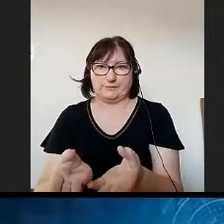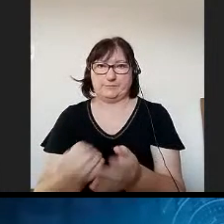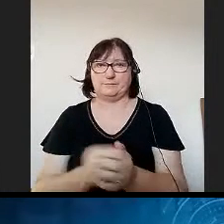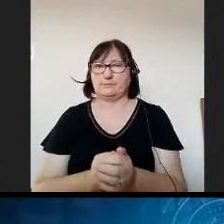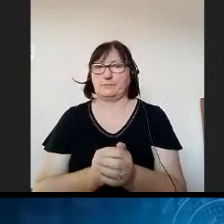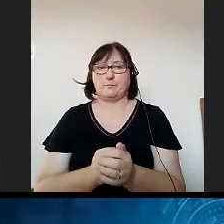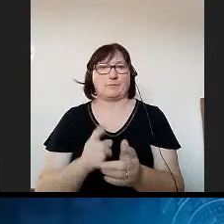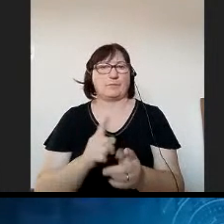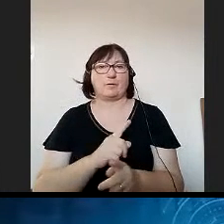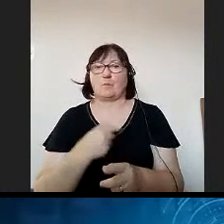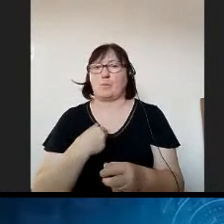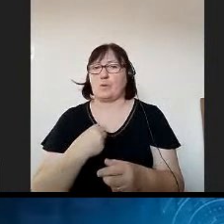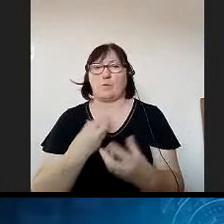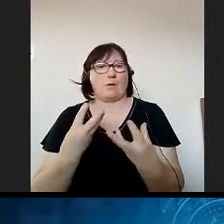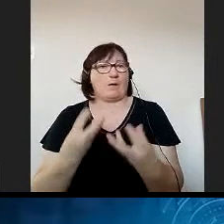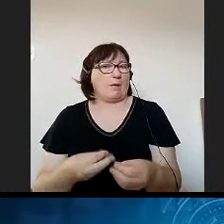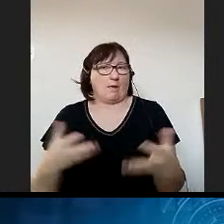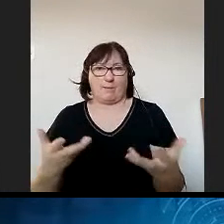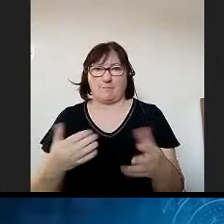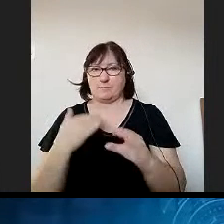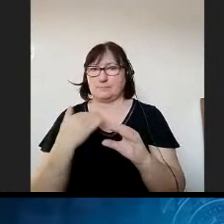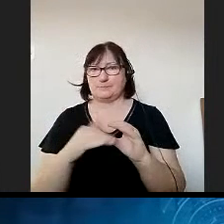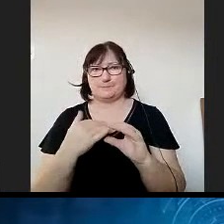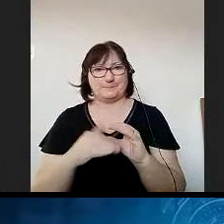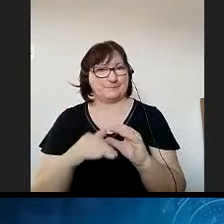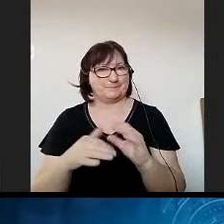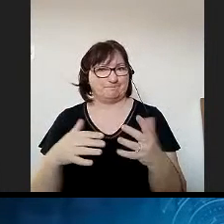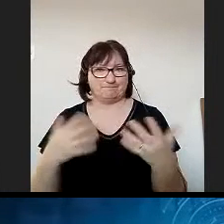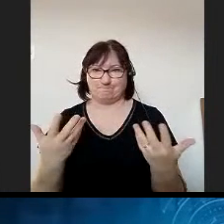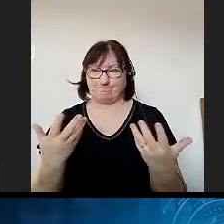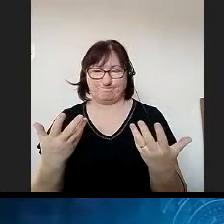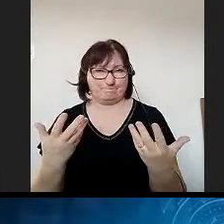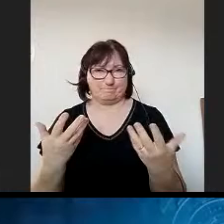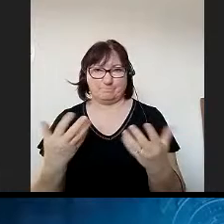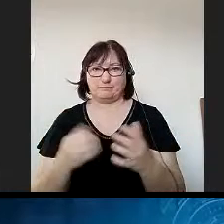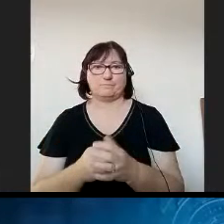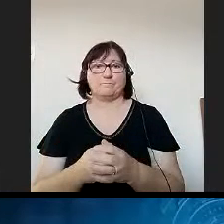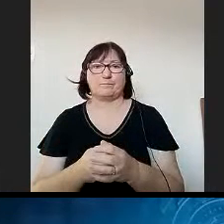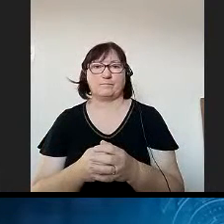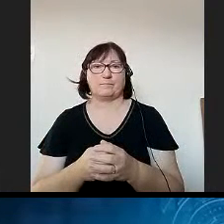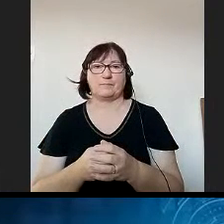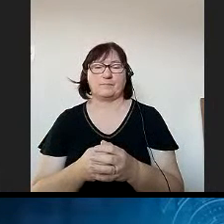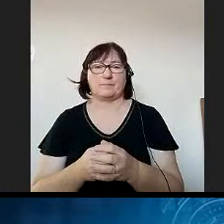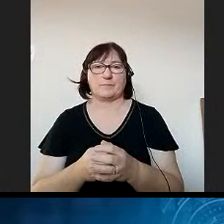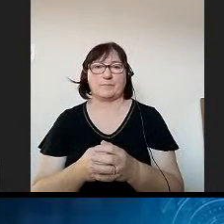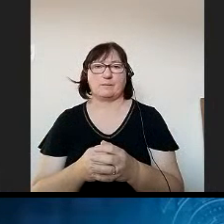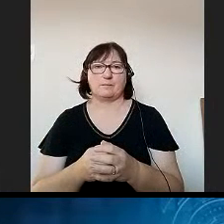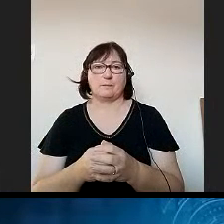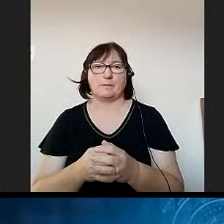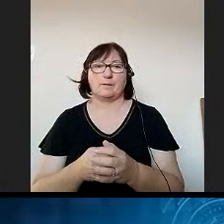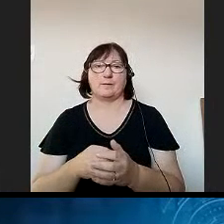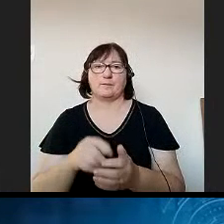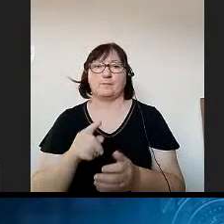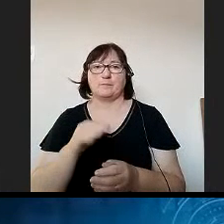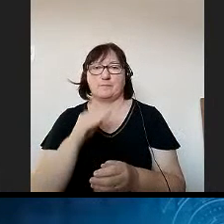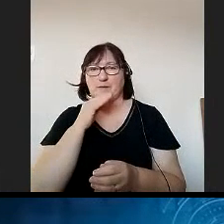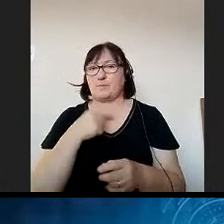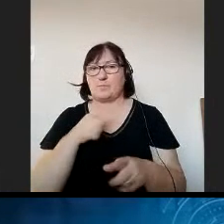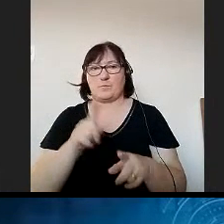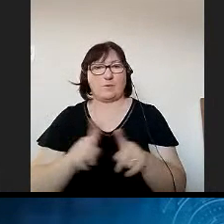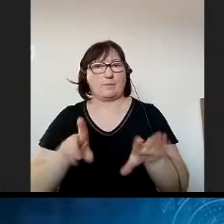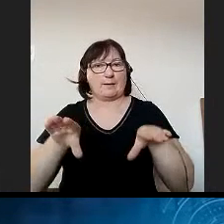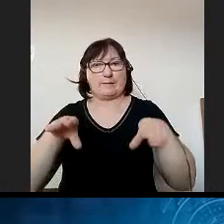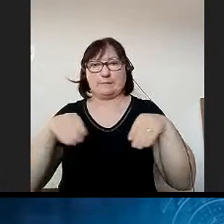system where applications can be submitted. So we do not accept emailed